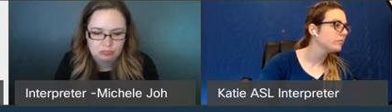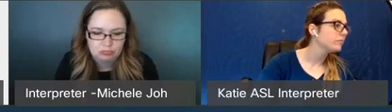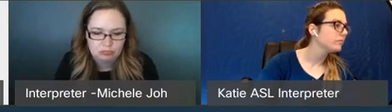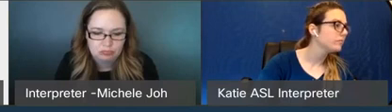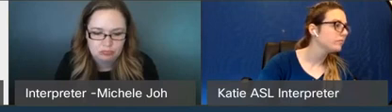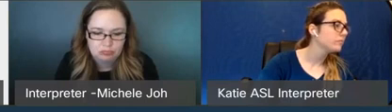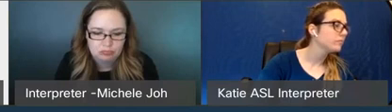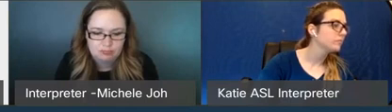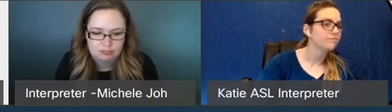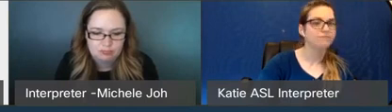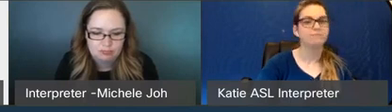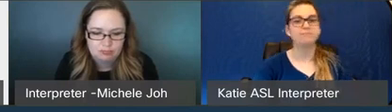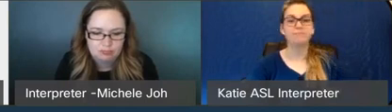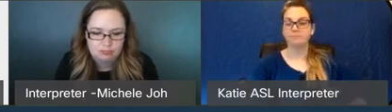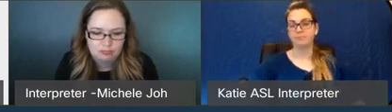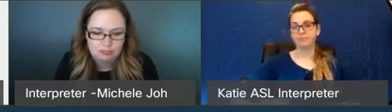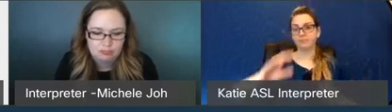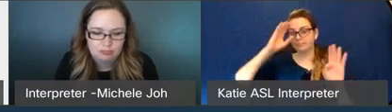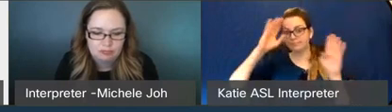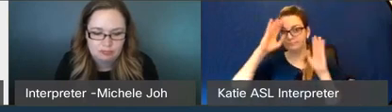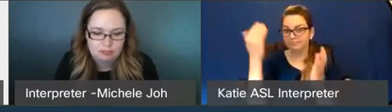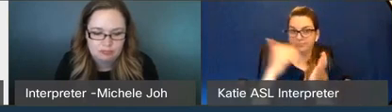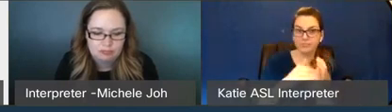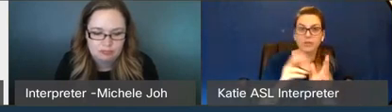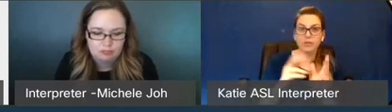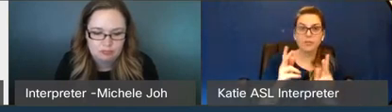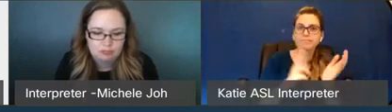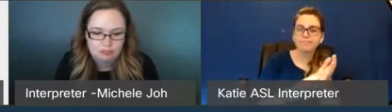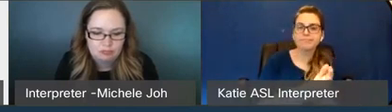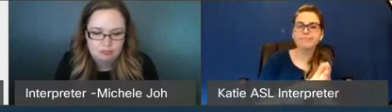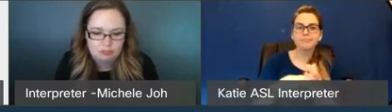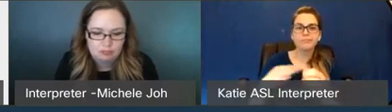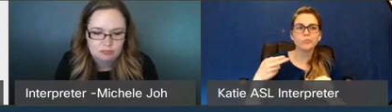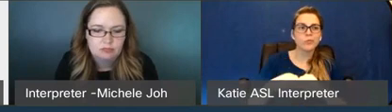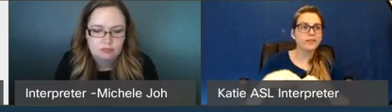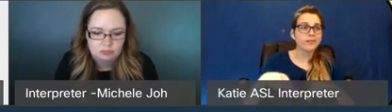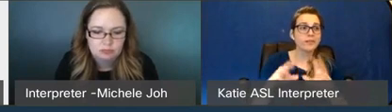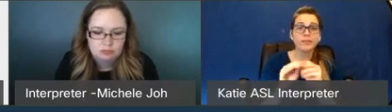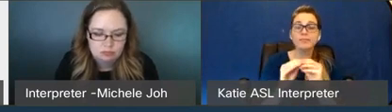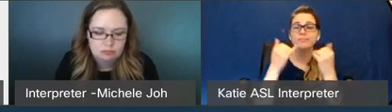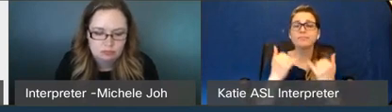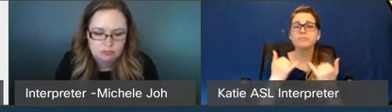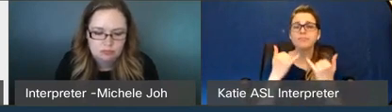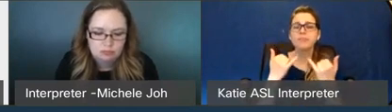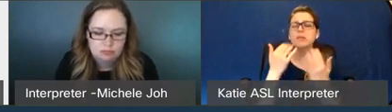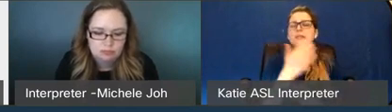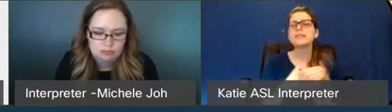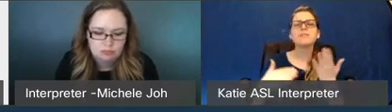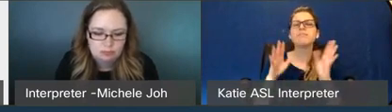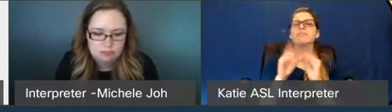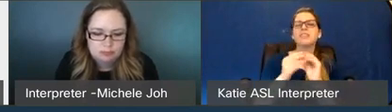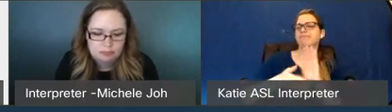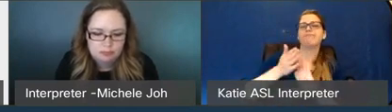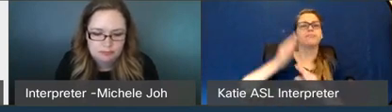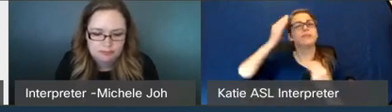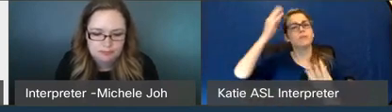So hello again. As people are continuing to sign on, I'm just going to take care of some housekeeping items.